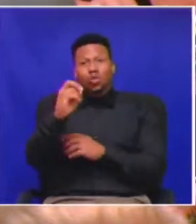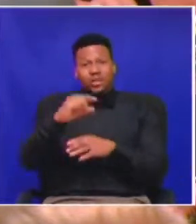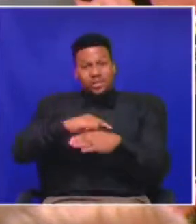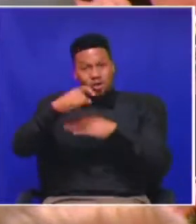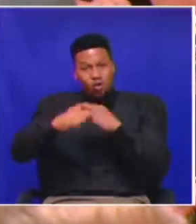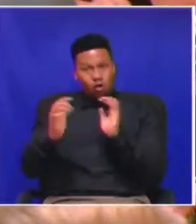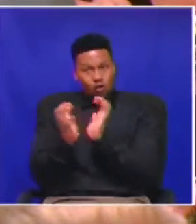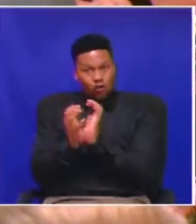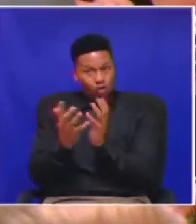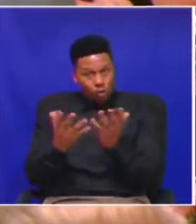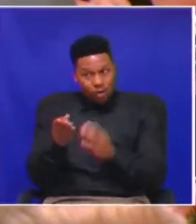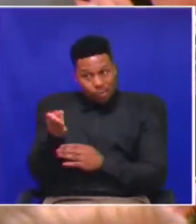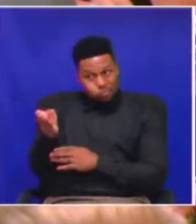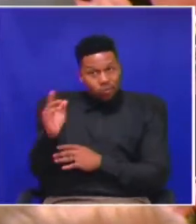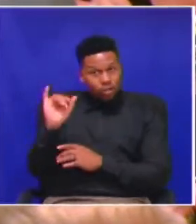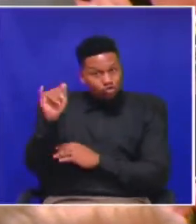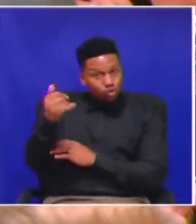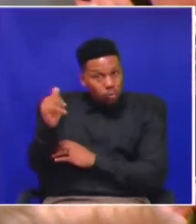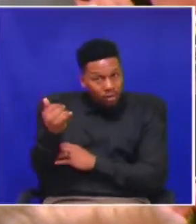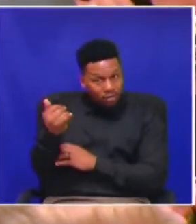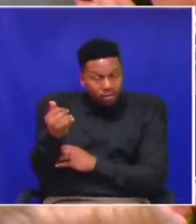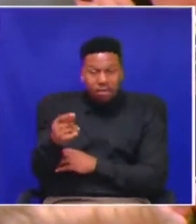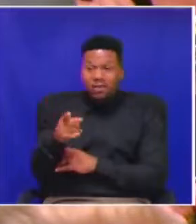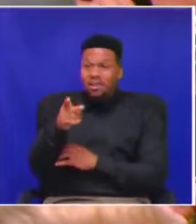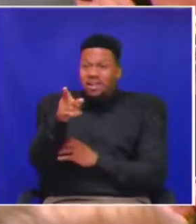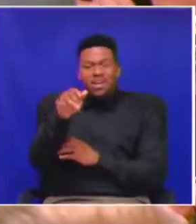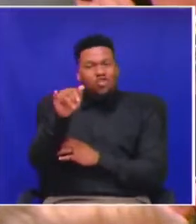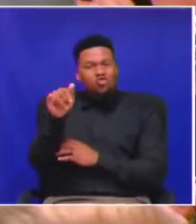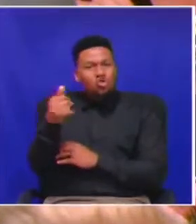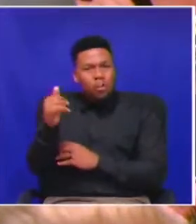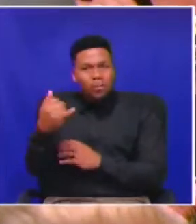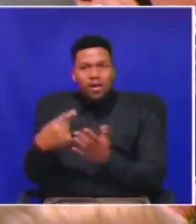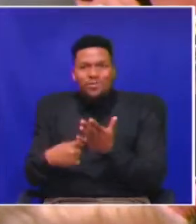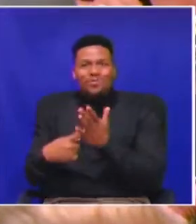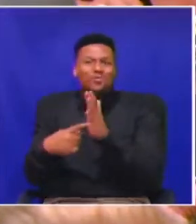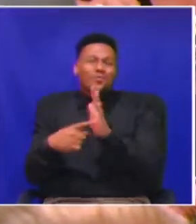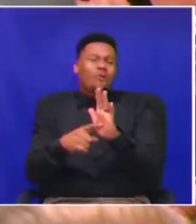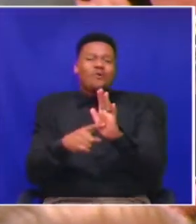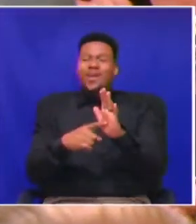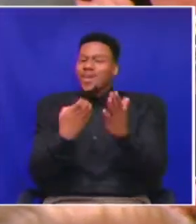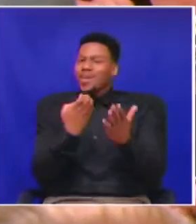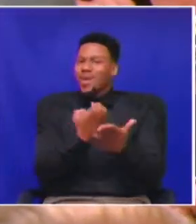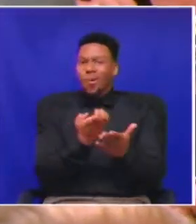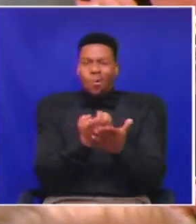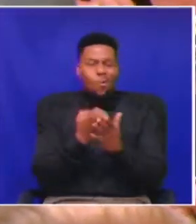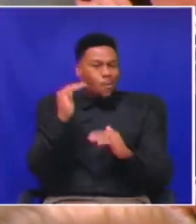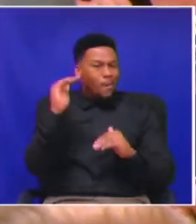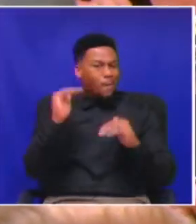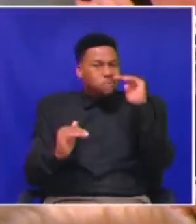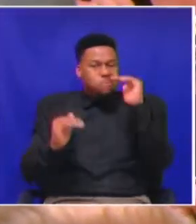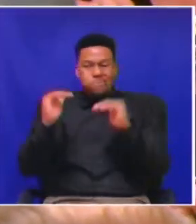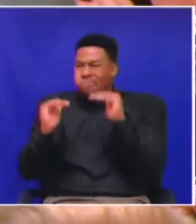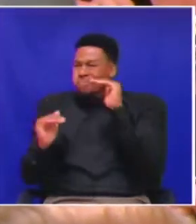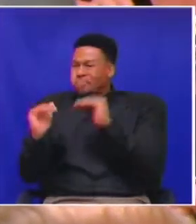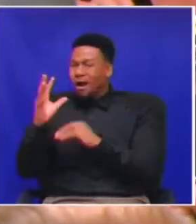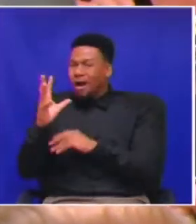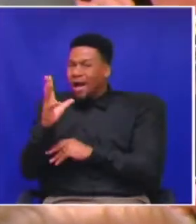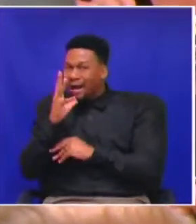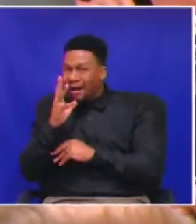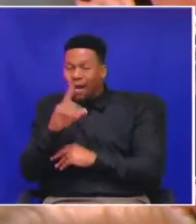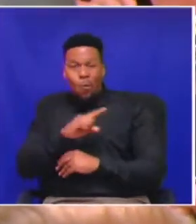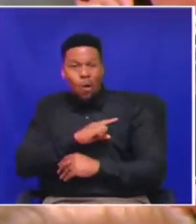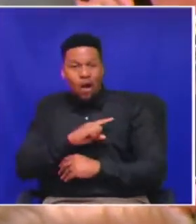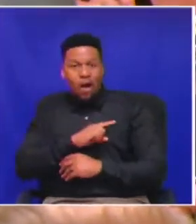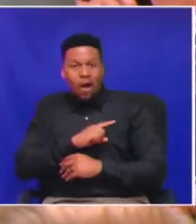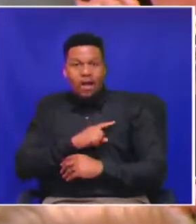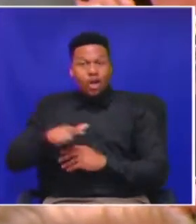that epitomizes South Africa's own inequality and economic instability at the hands of a corrupt local government run for